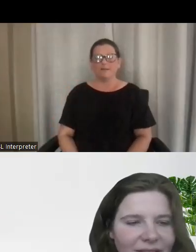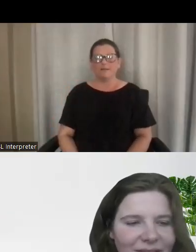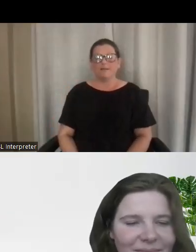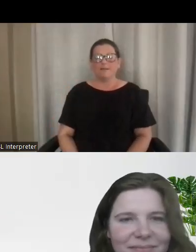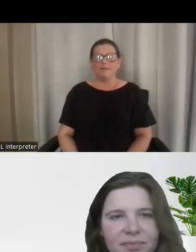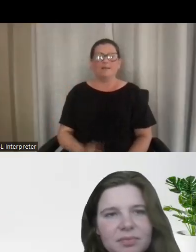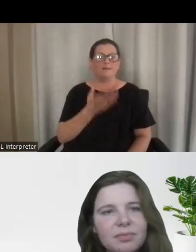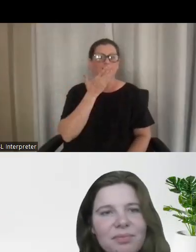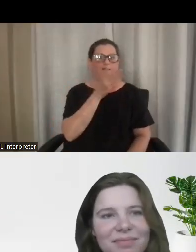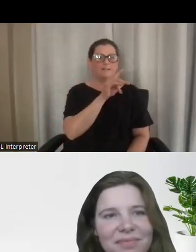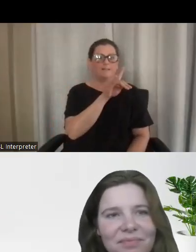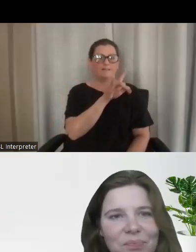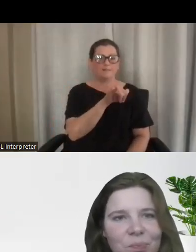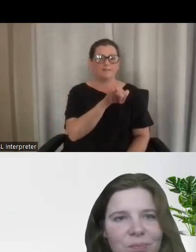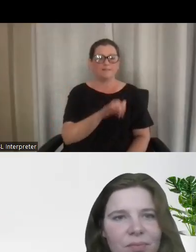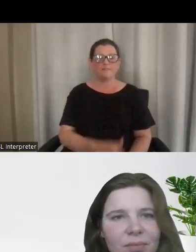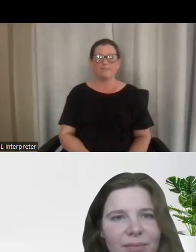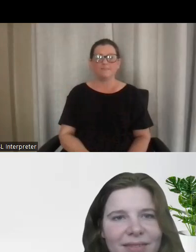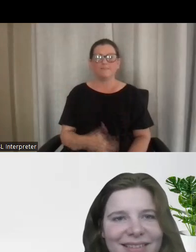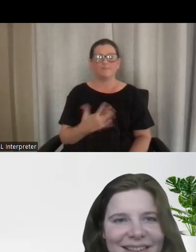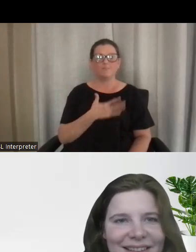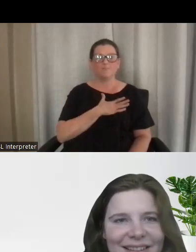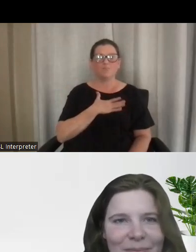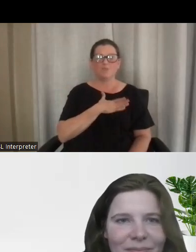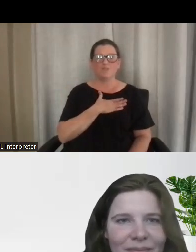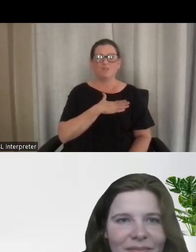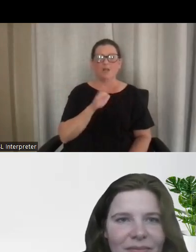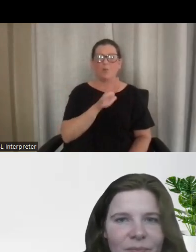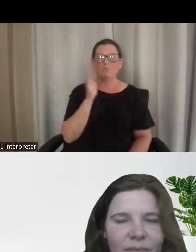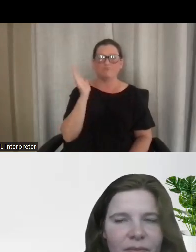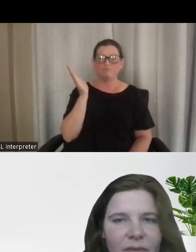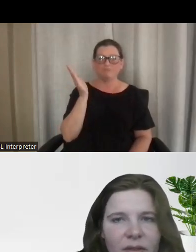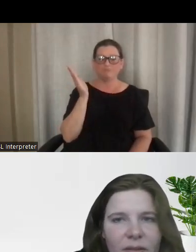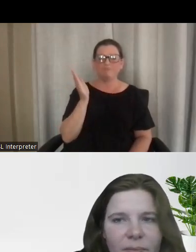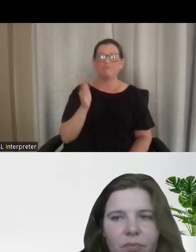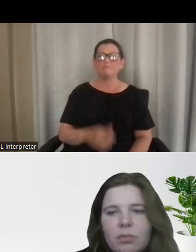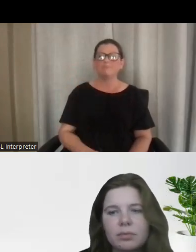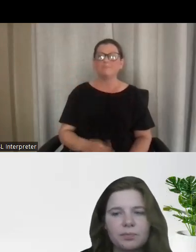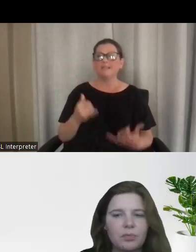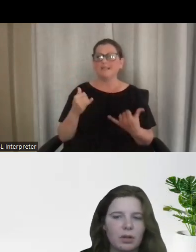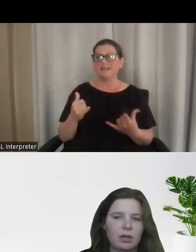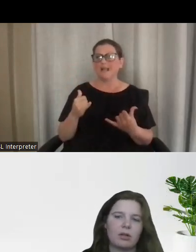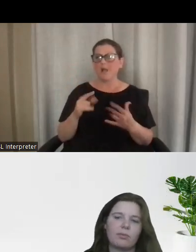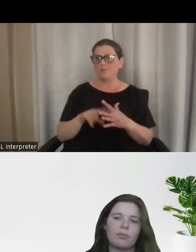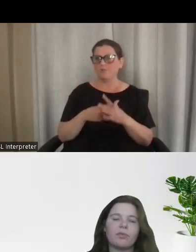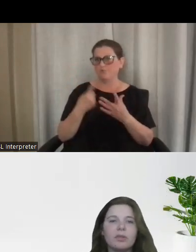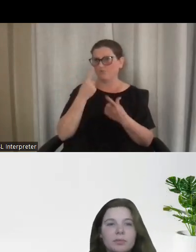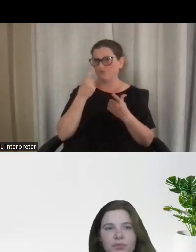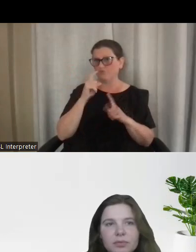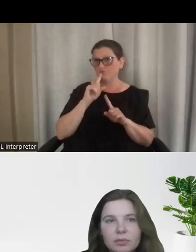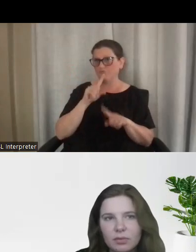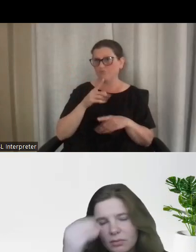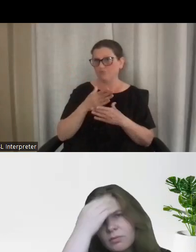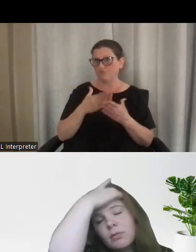Thanks, Kelsey. Really appreciate that presentation. With that, we'll now begin our Q&A portion